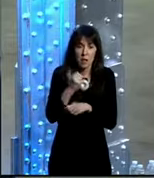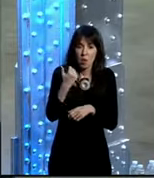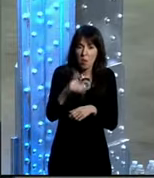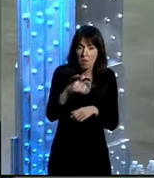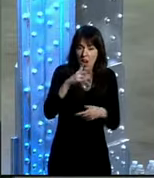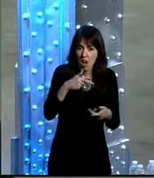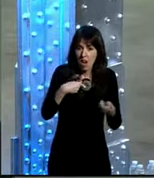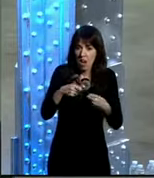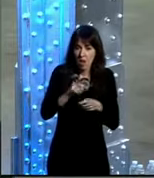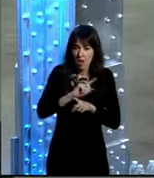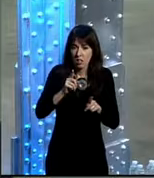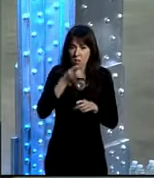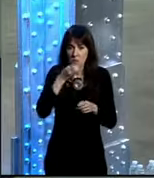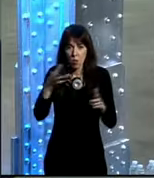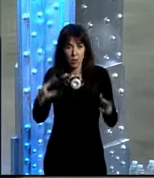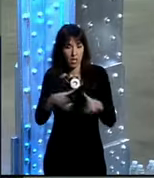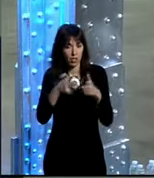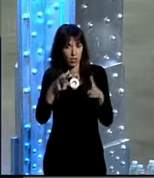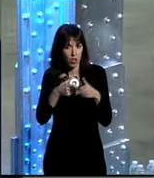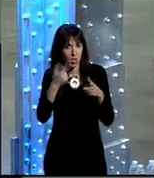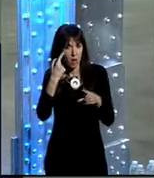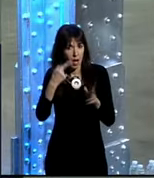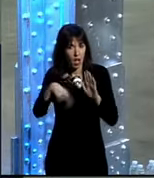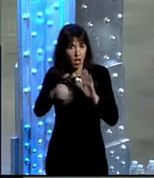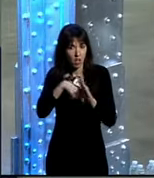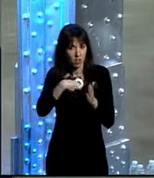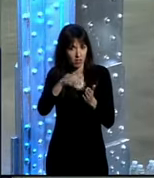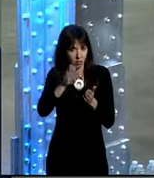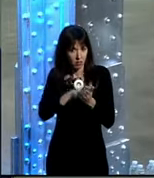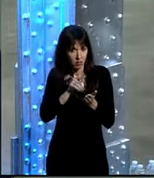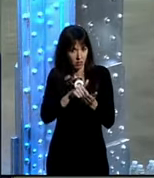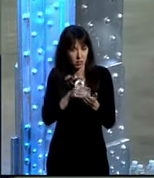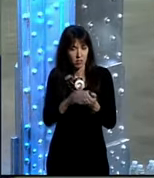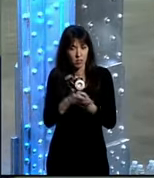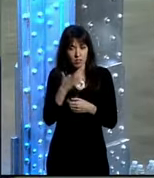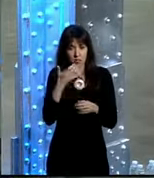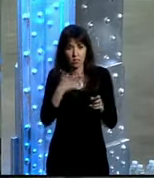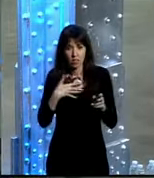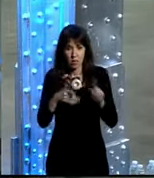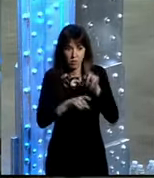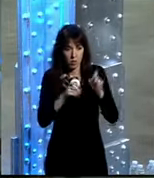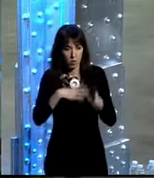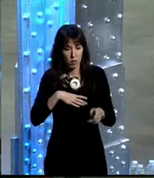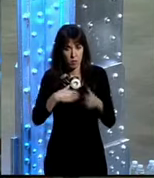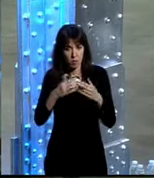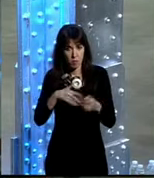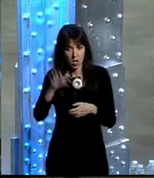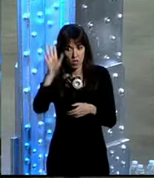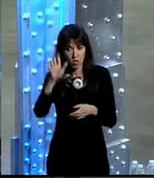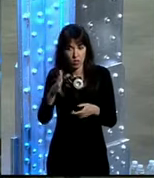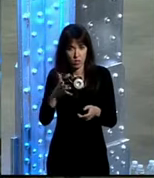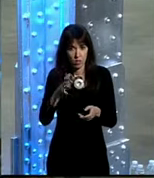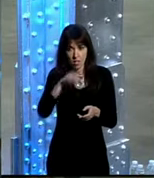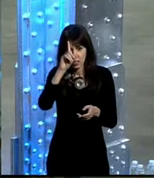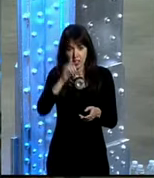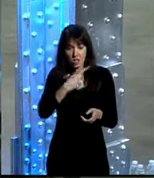for the students here to take into consideration. So you've noticed. Si alguien quiere hacer una pregunta. If you want to ask a question, please raise your hand and